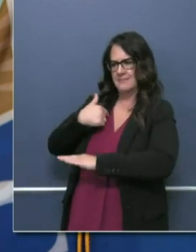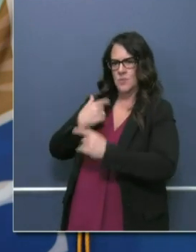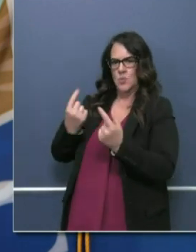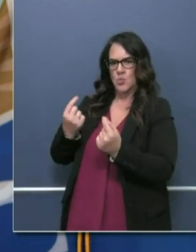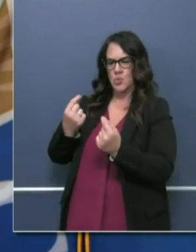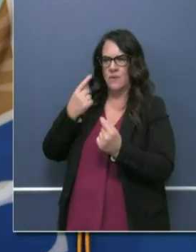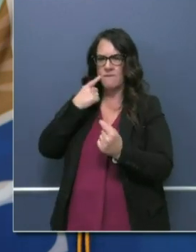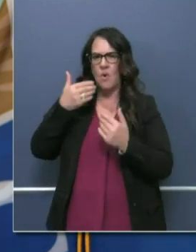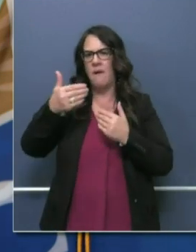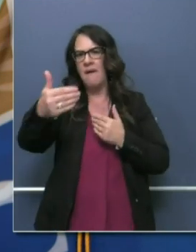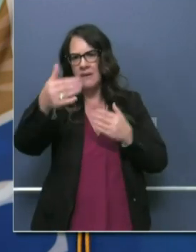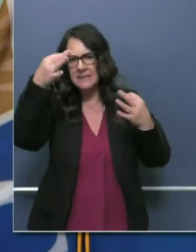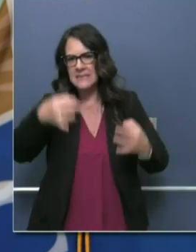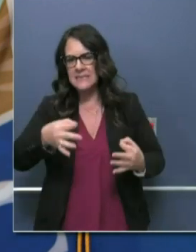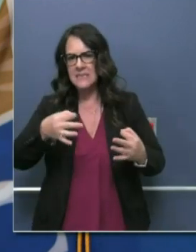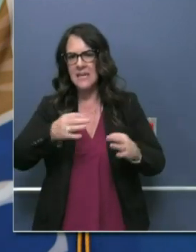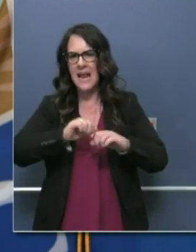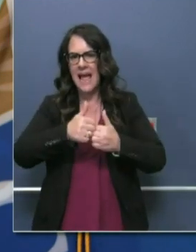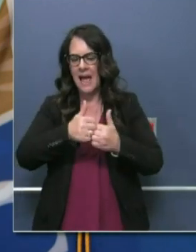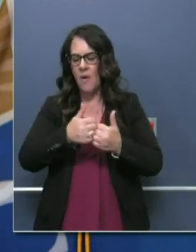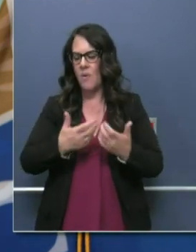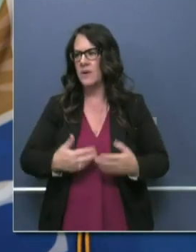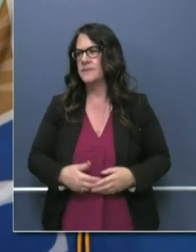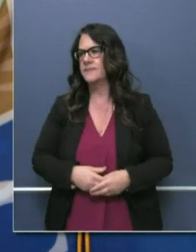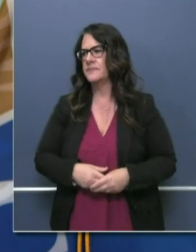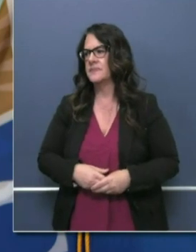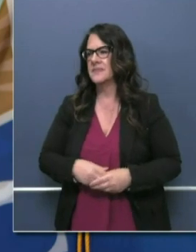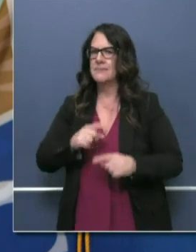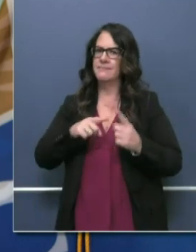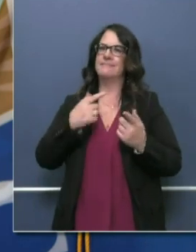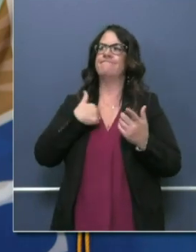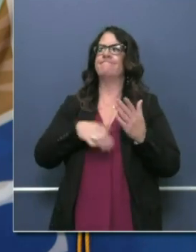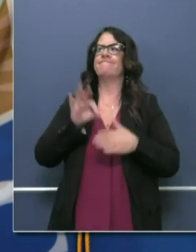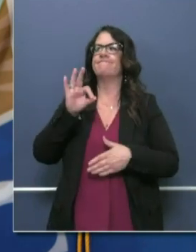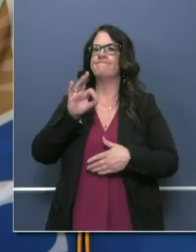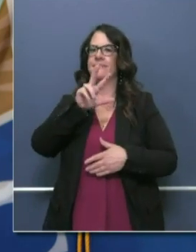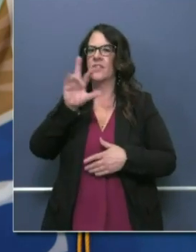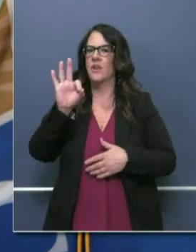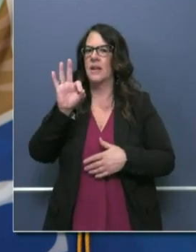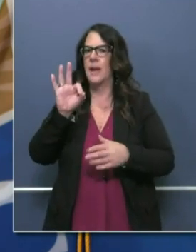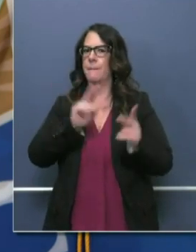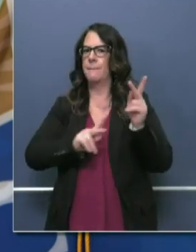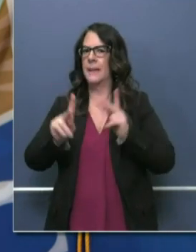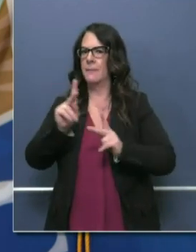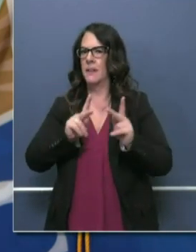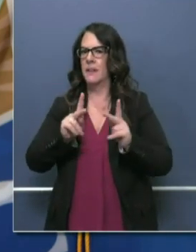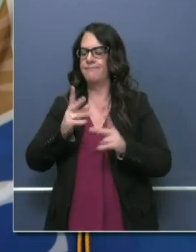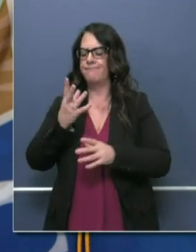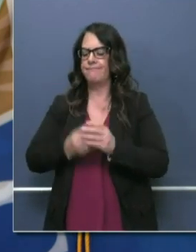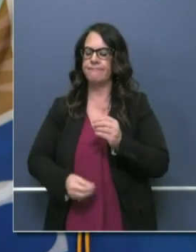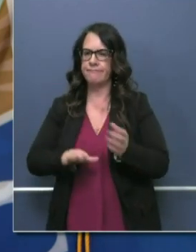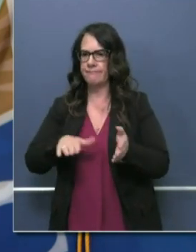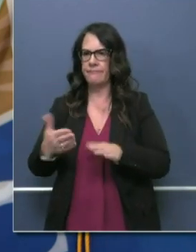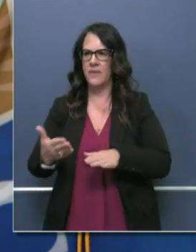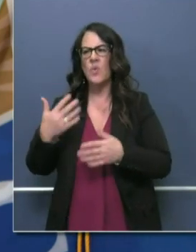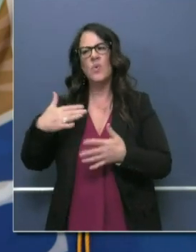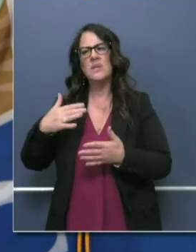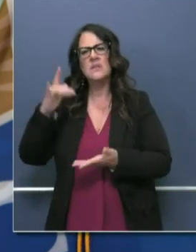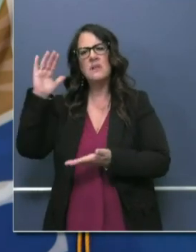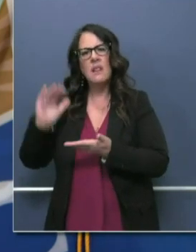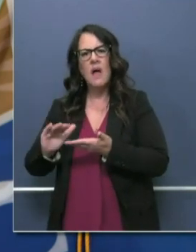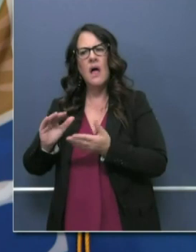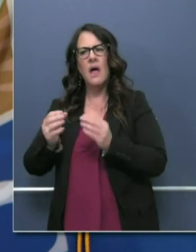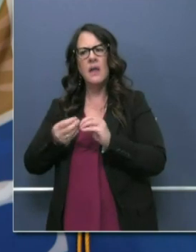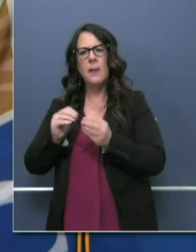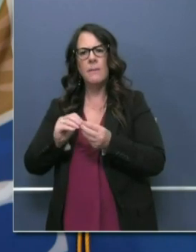good news is that tragically we lost 39 lives, but 39 is a far cry from where I